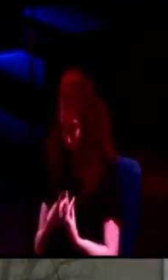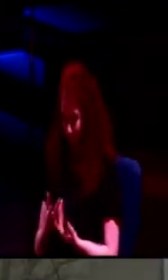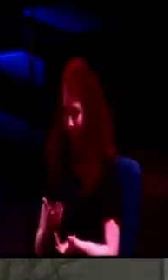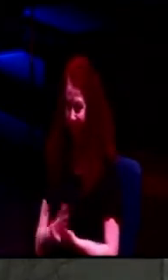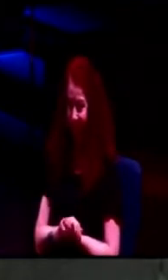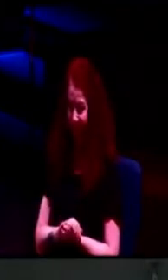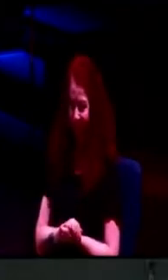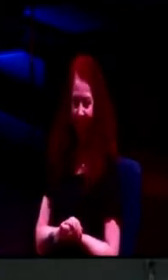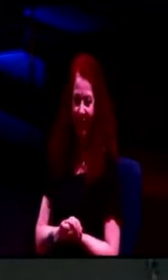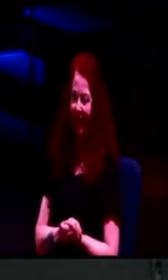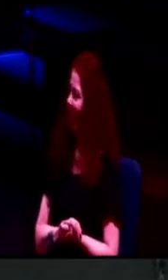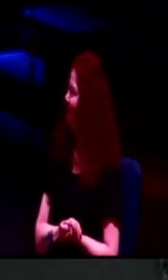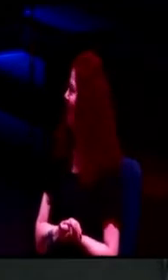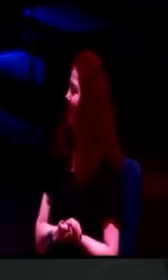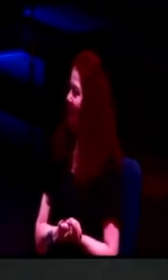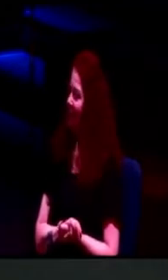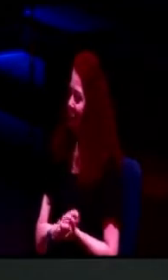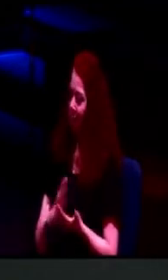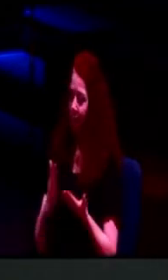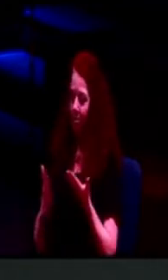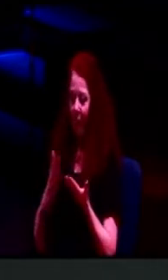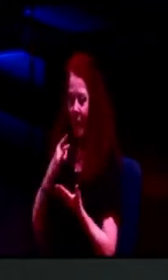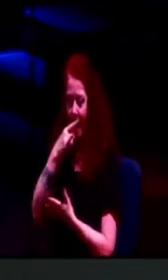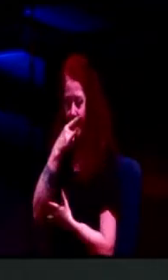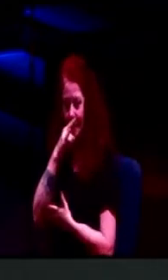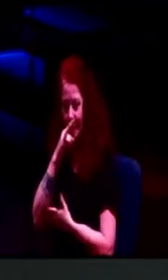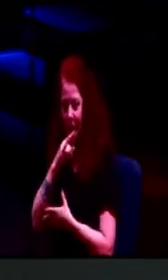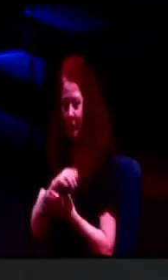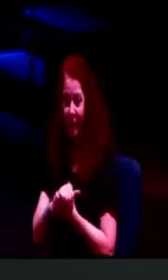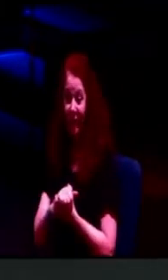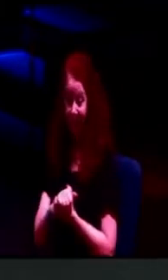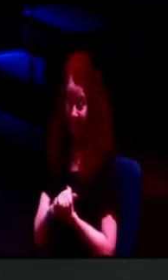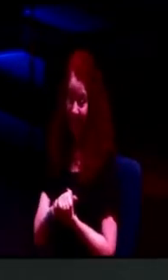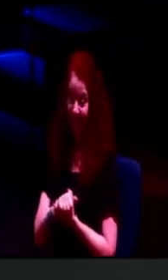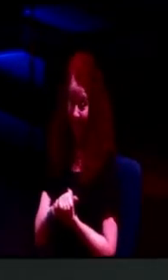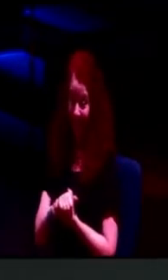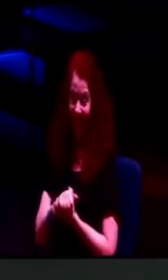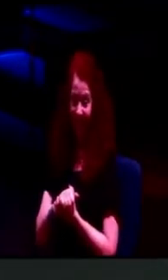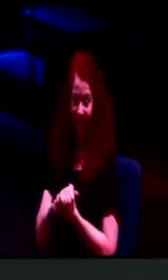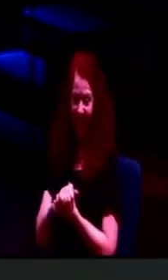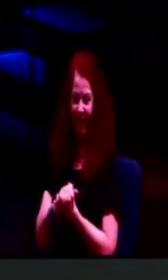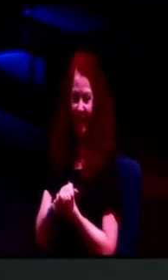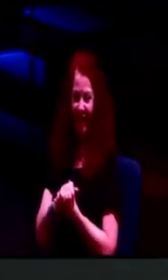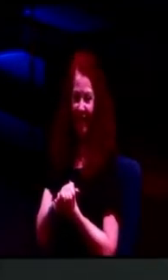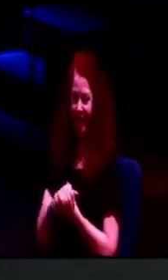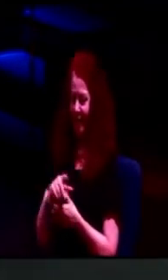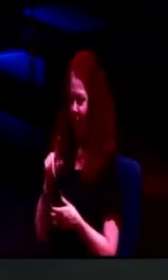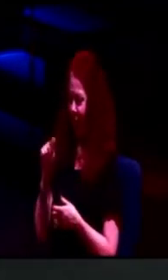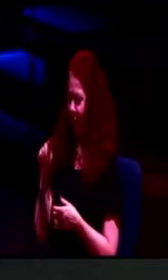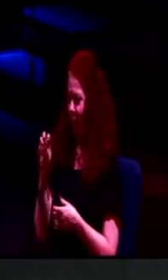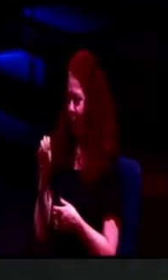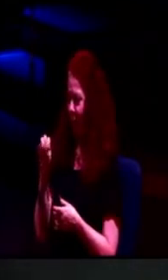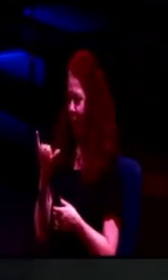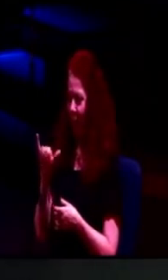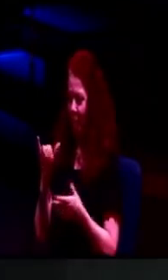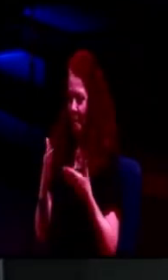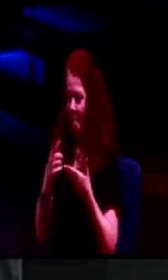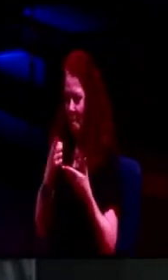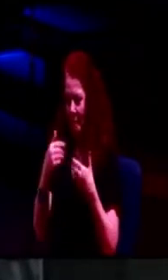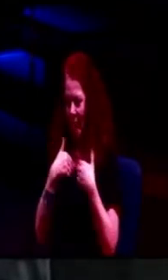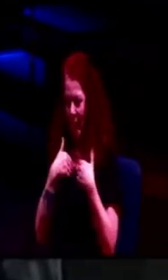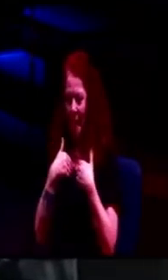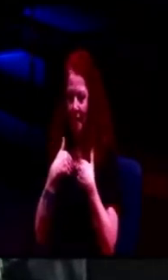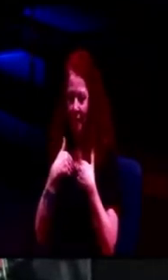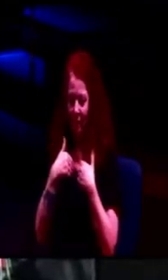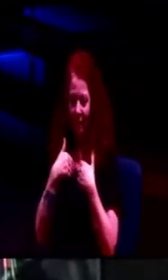Have you ever gotten rid of something that as a kid and then you found out later? Like, you ever see a toy that goes for auction or something? You may have like a